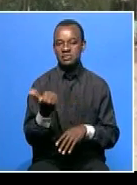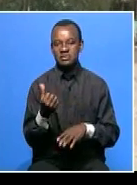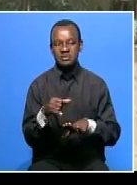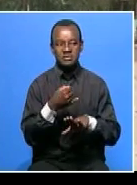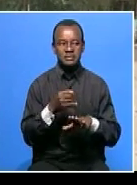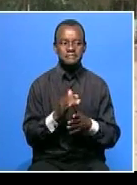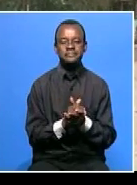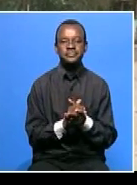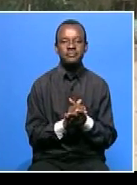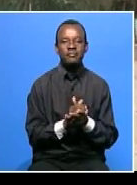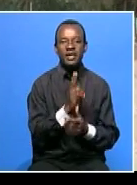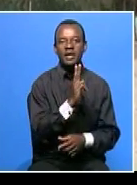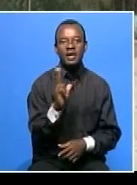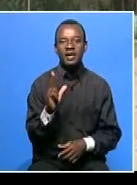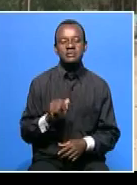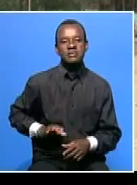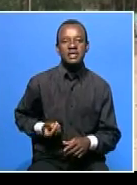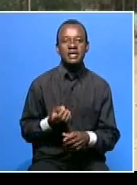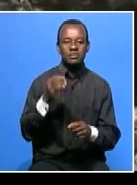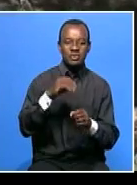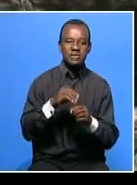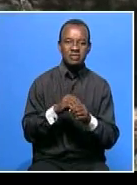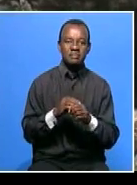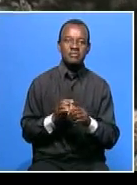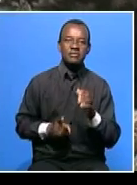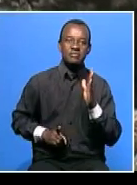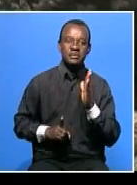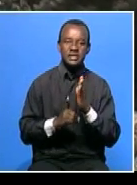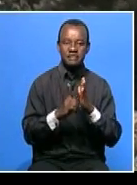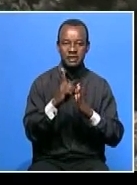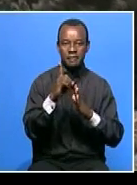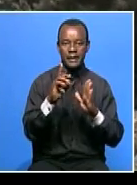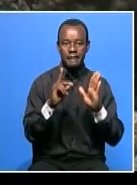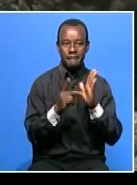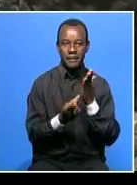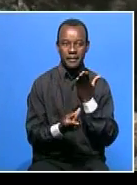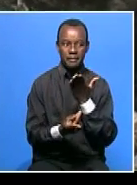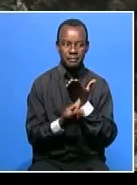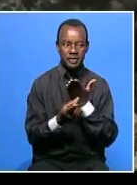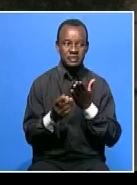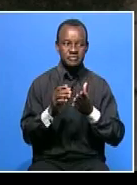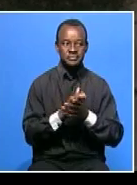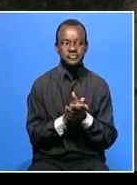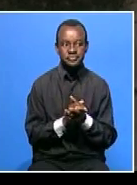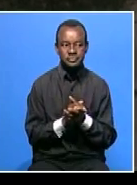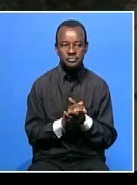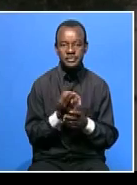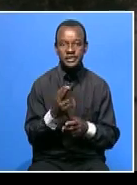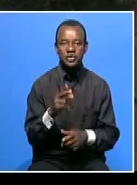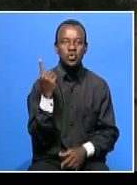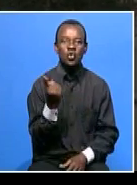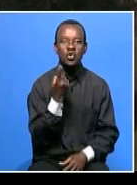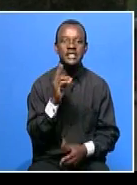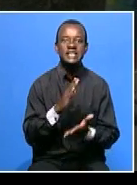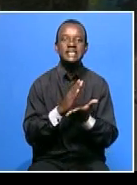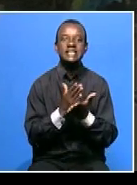to be part of a broader national development agenda, and not only when it suits the interest of few individuals in